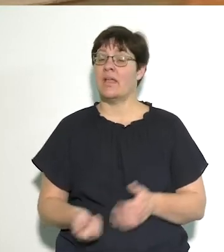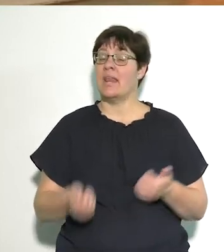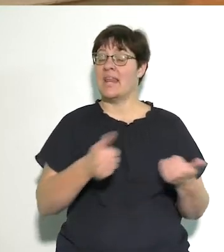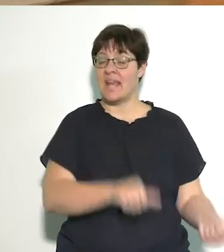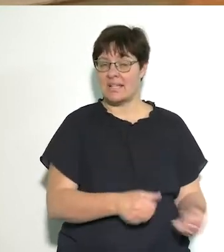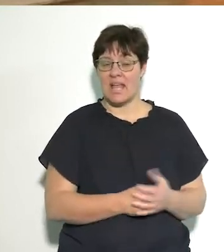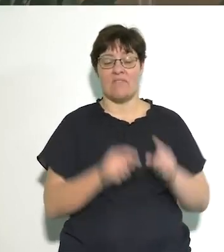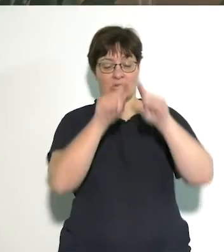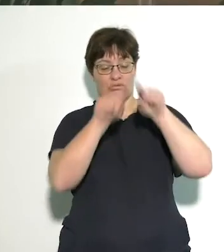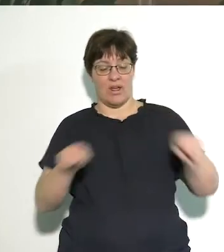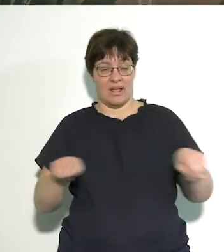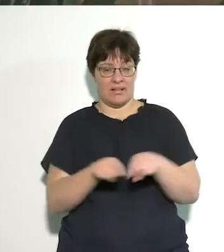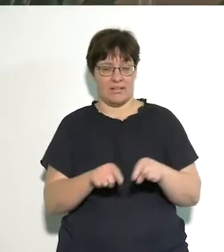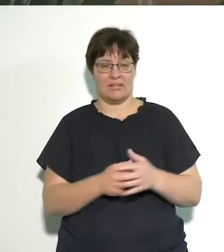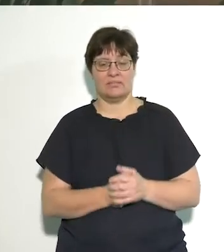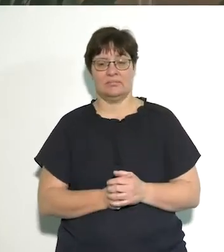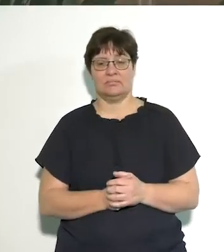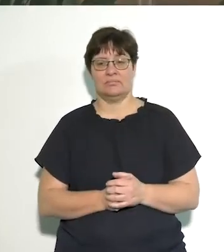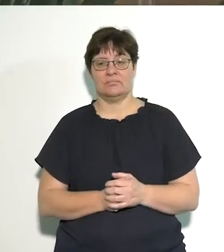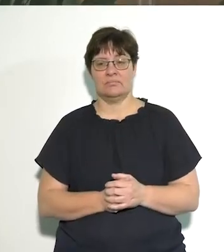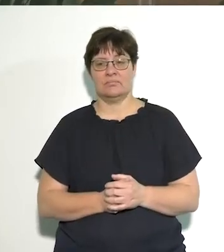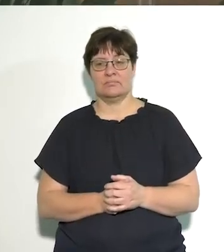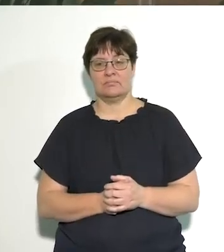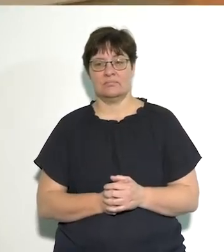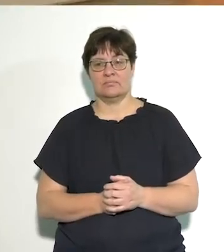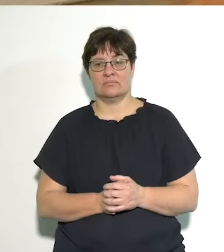Next up, I have my triangle.